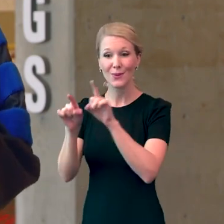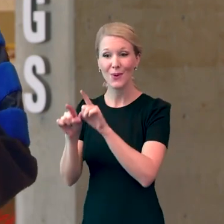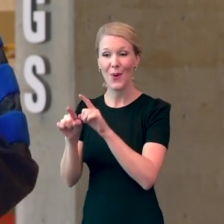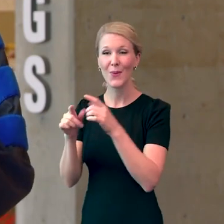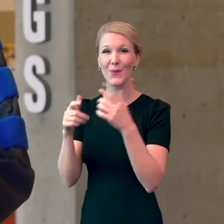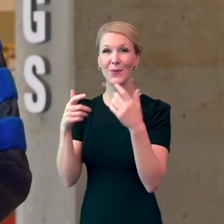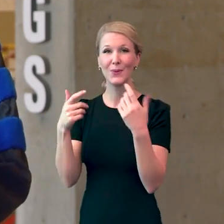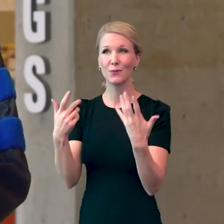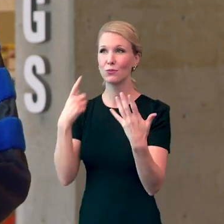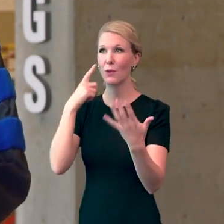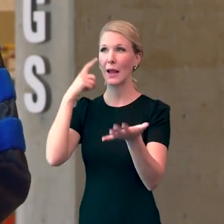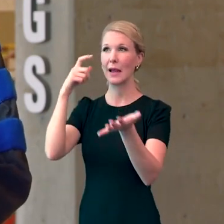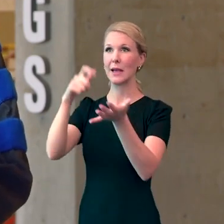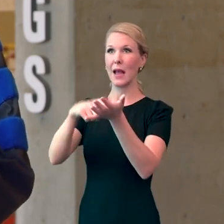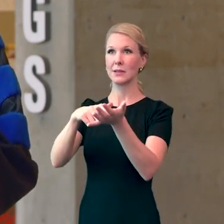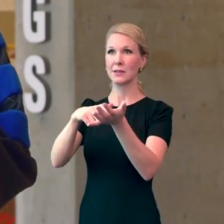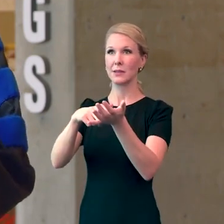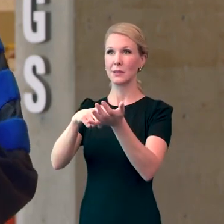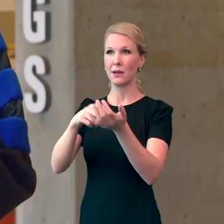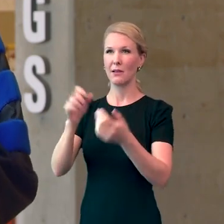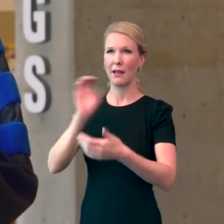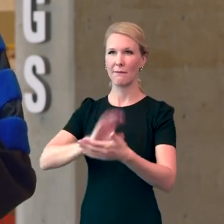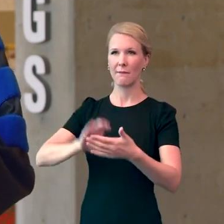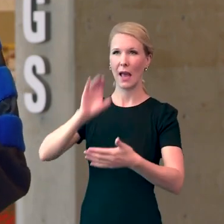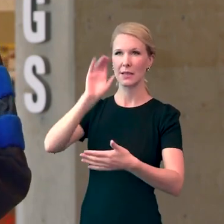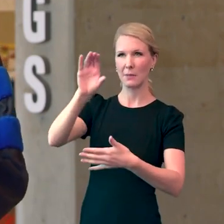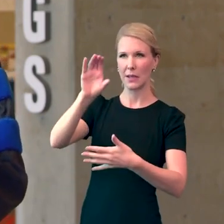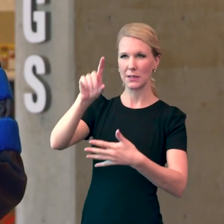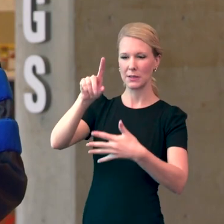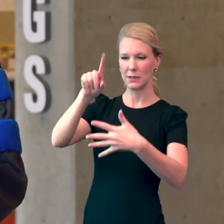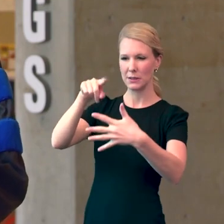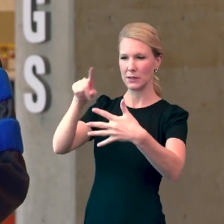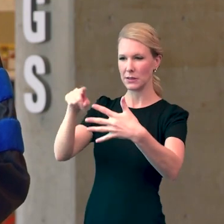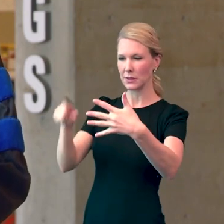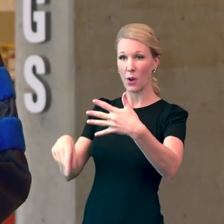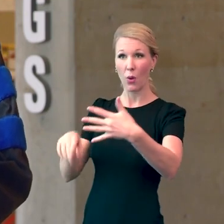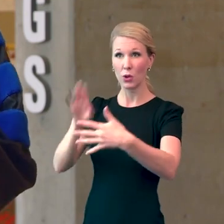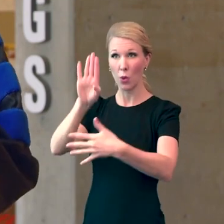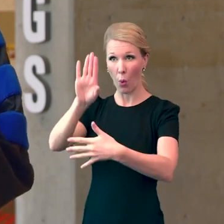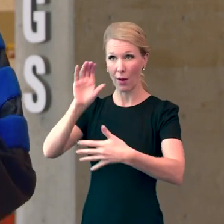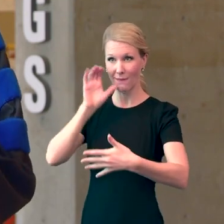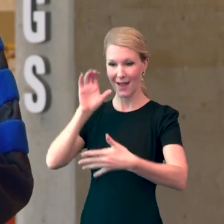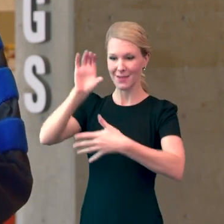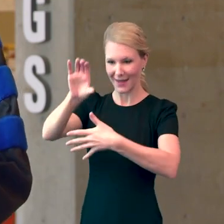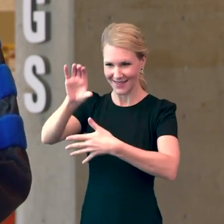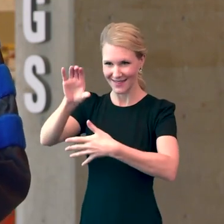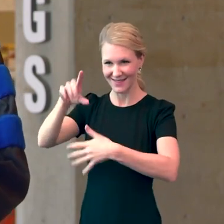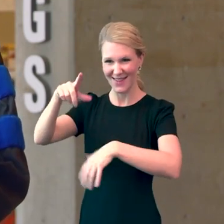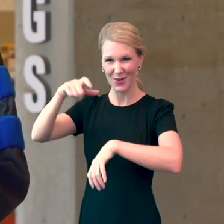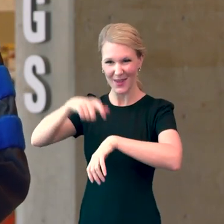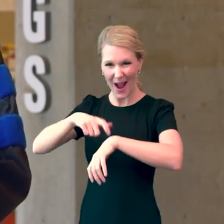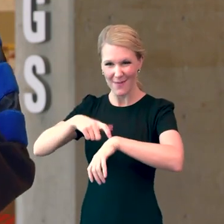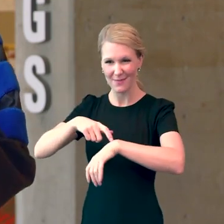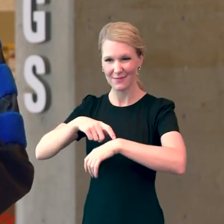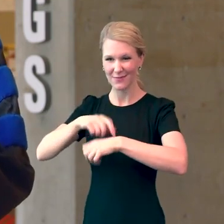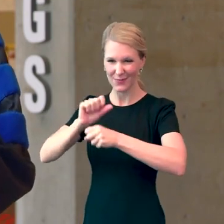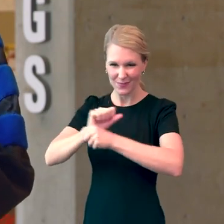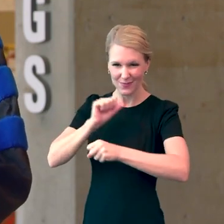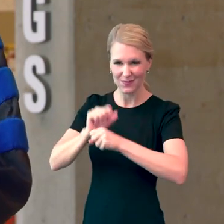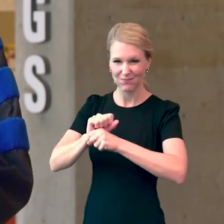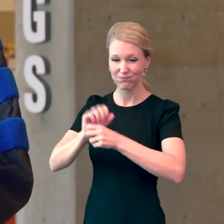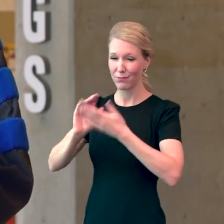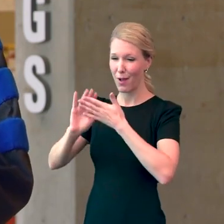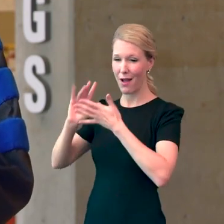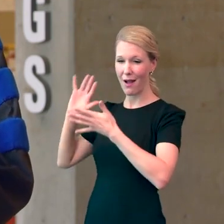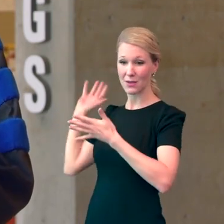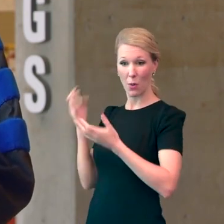I'd also like for you to recognize investment. recognize your investment, in